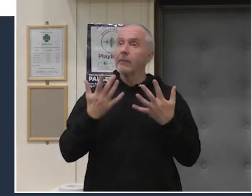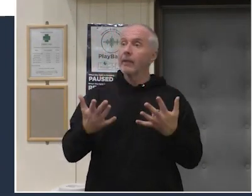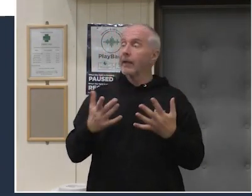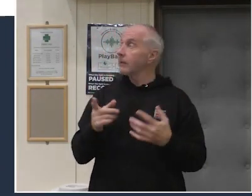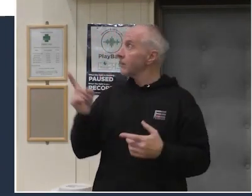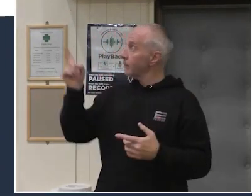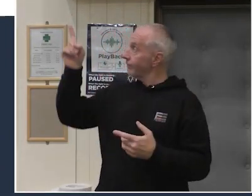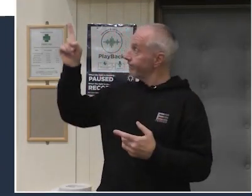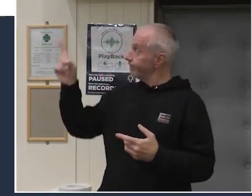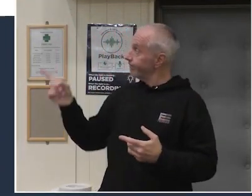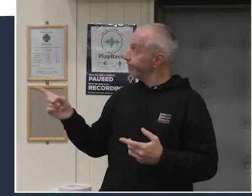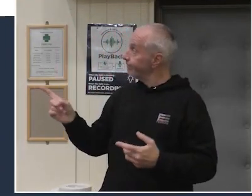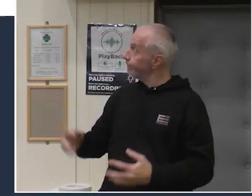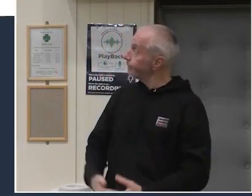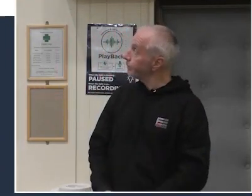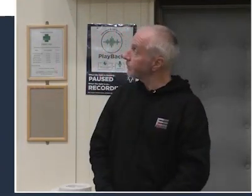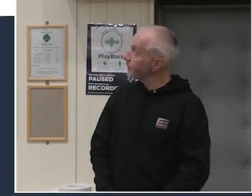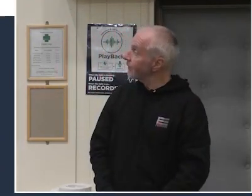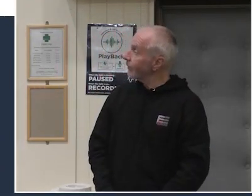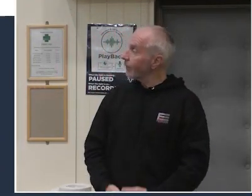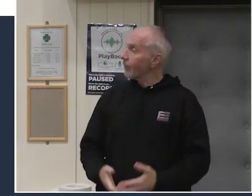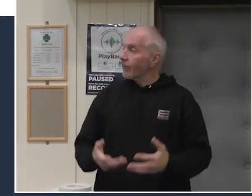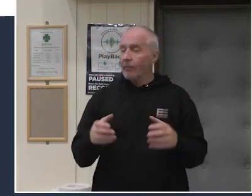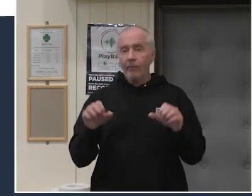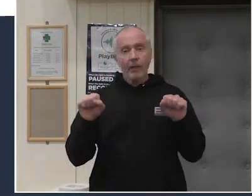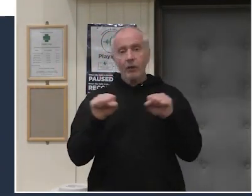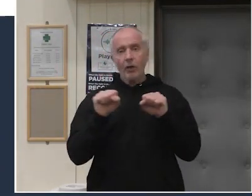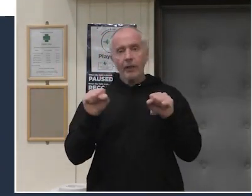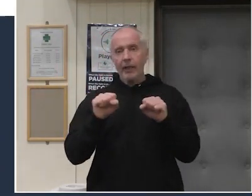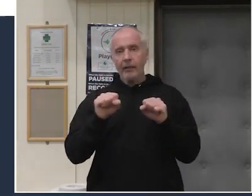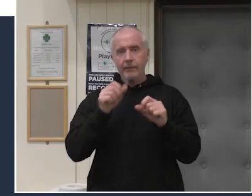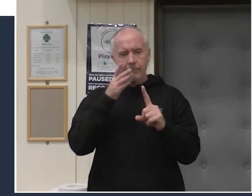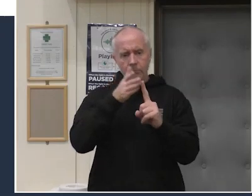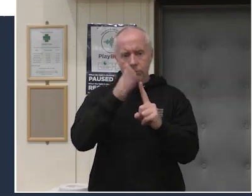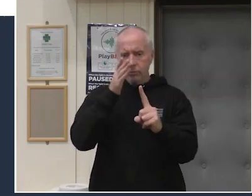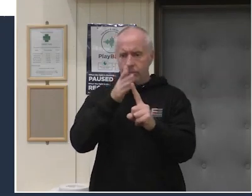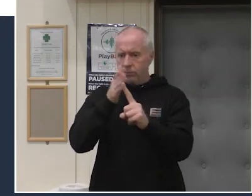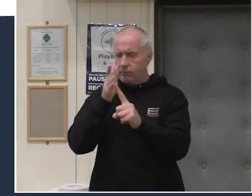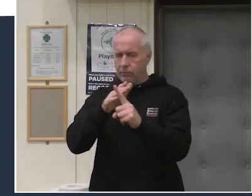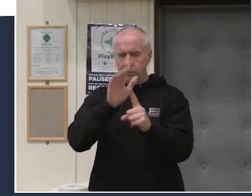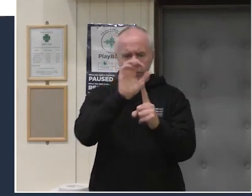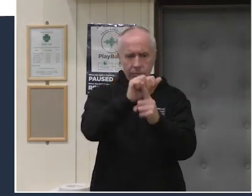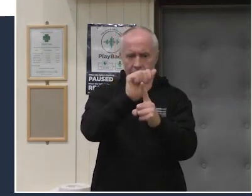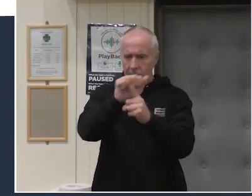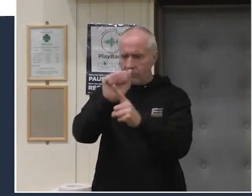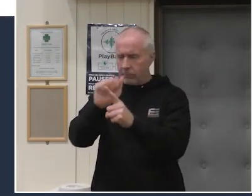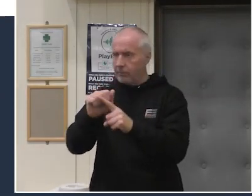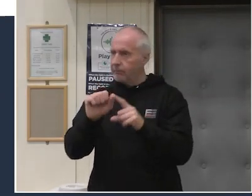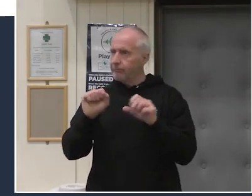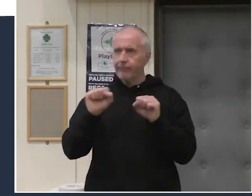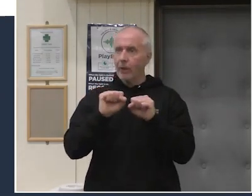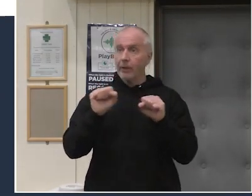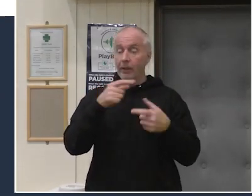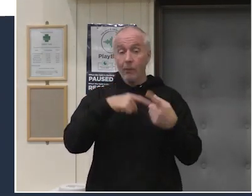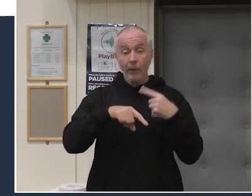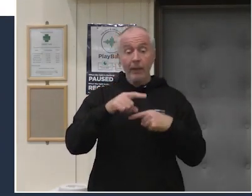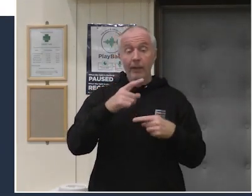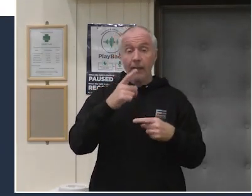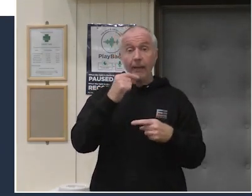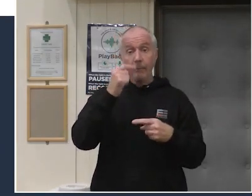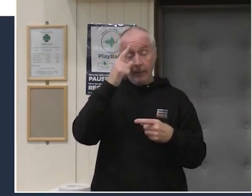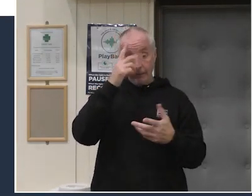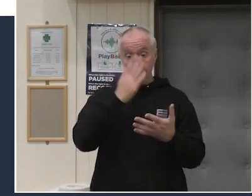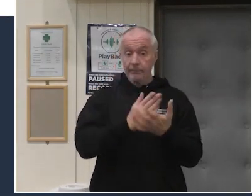these things. Because we've not detected any of them yet, we can be pretty sure that it's